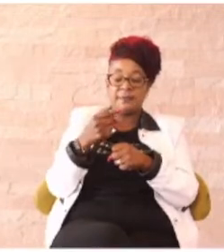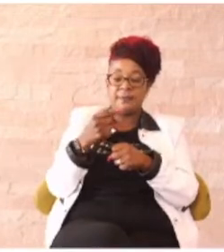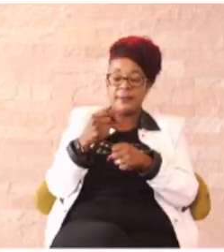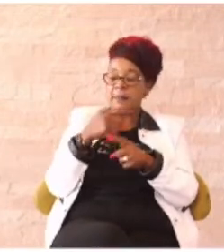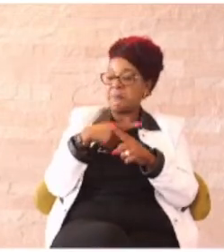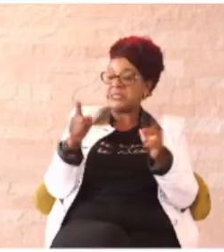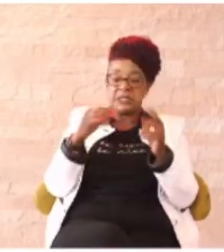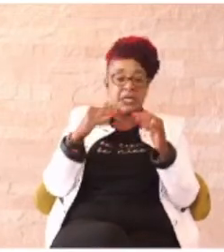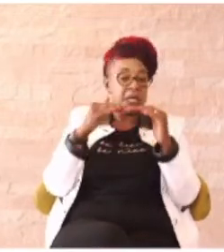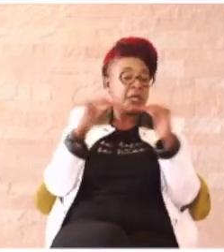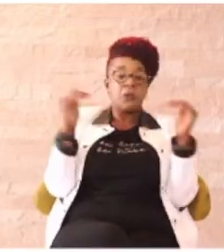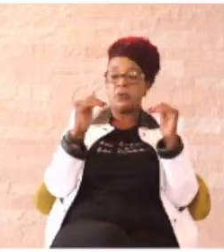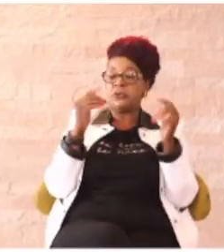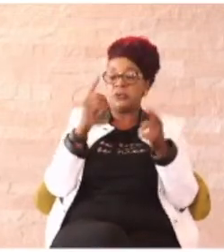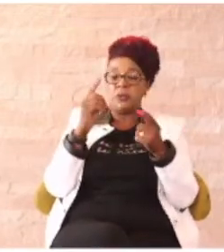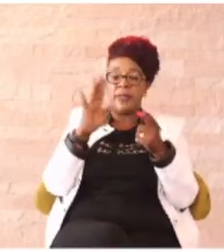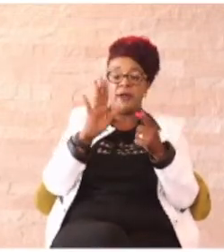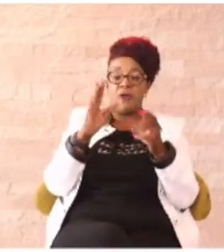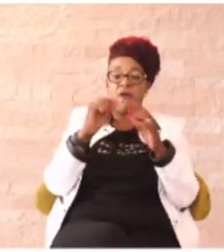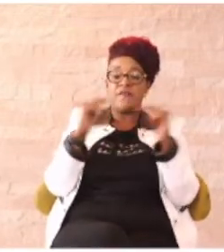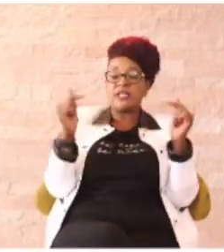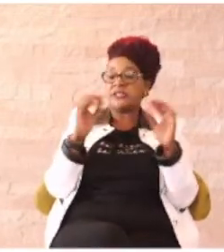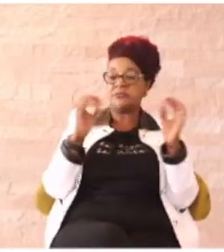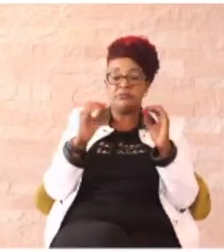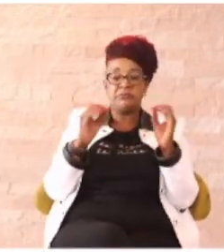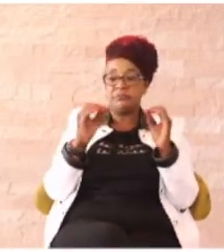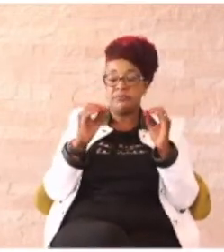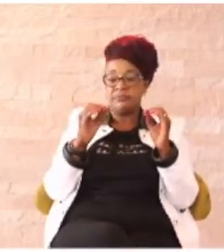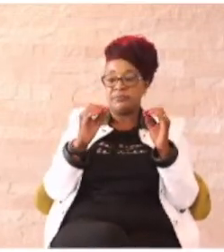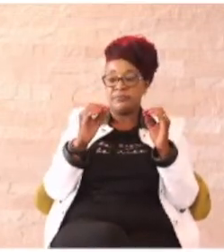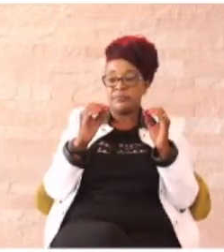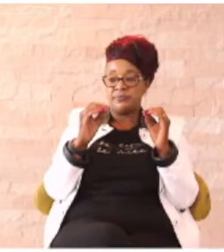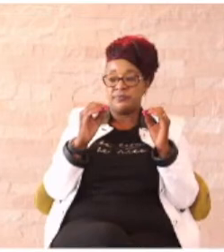know, it's different at different time.